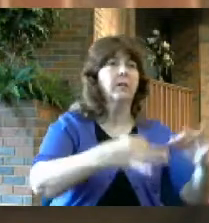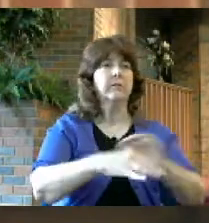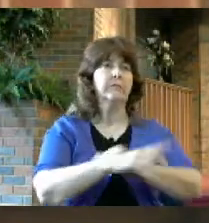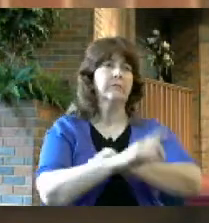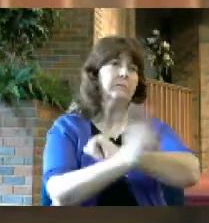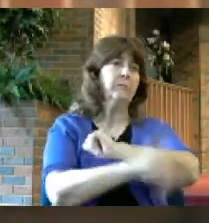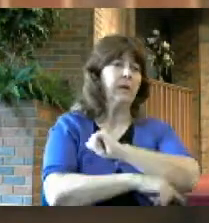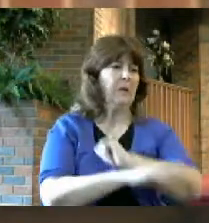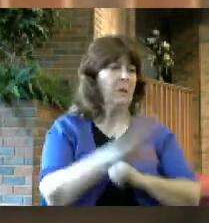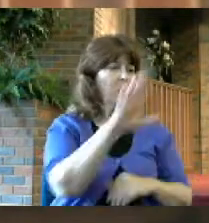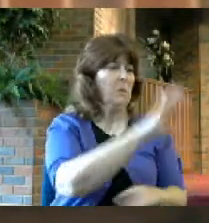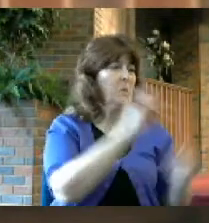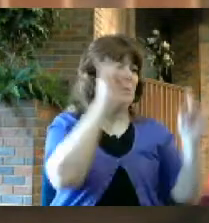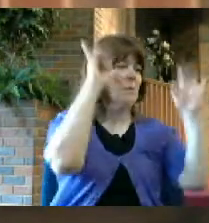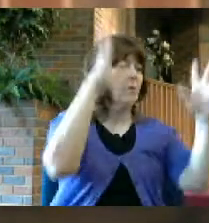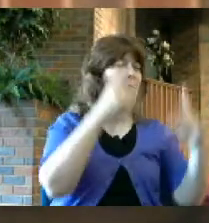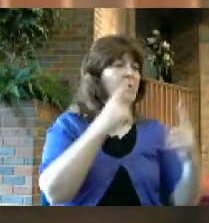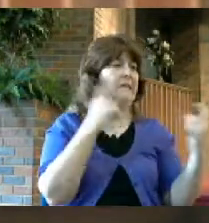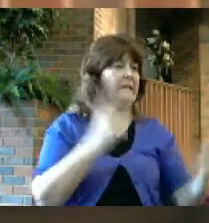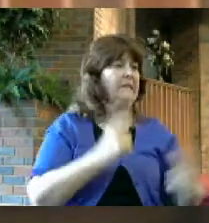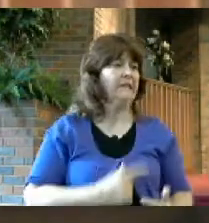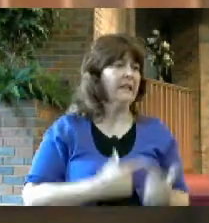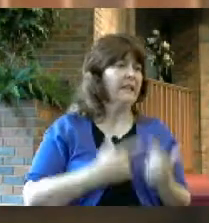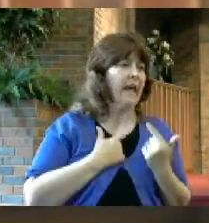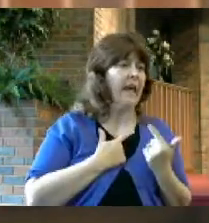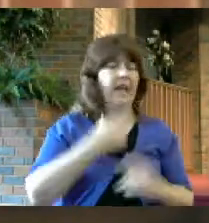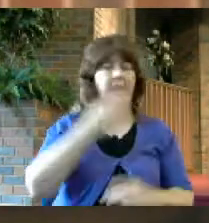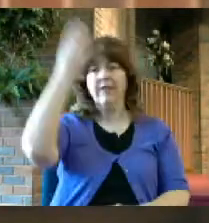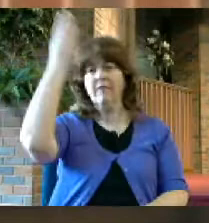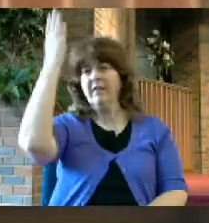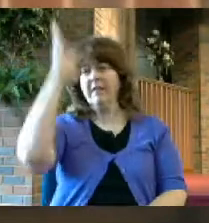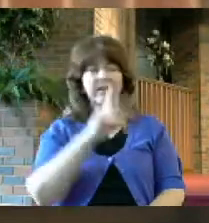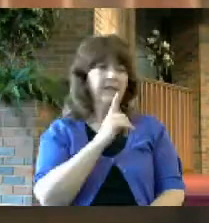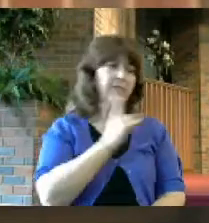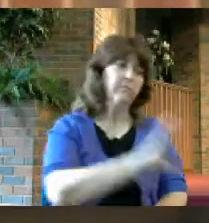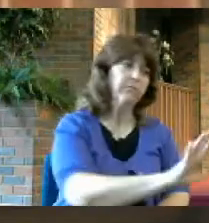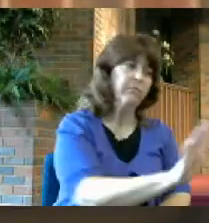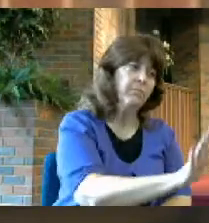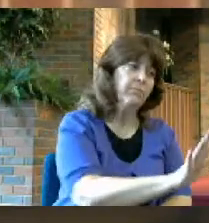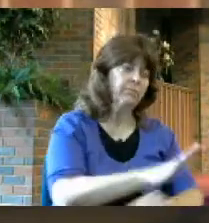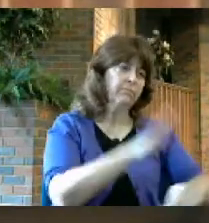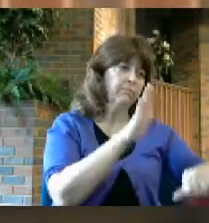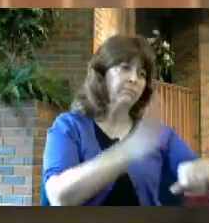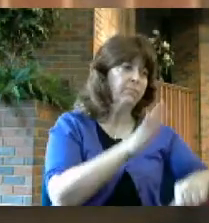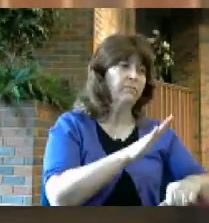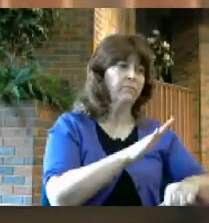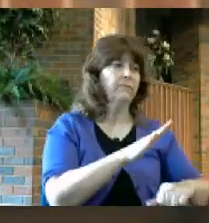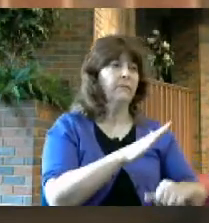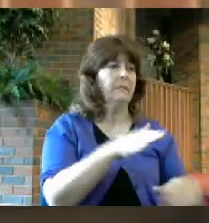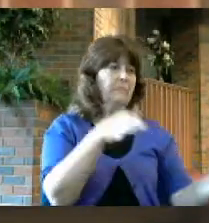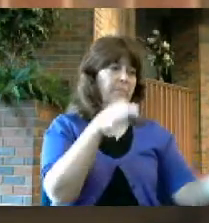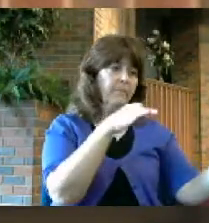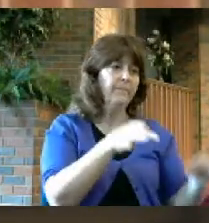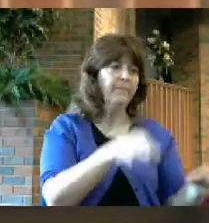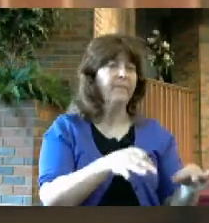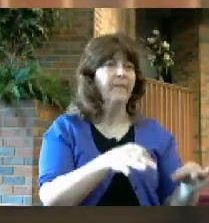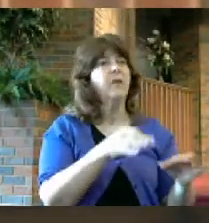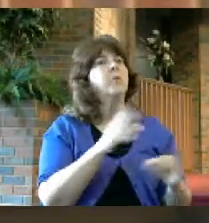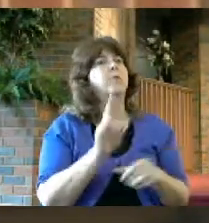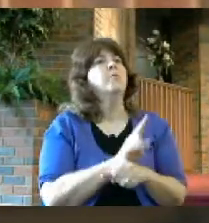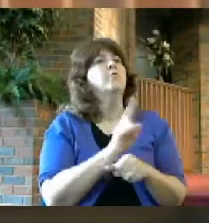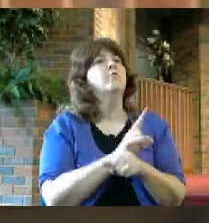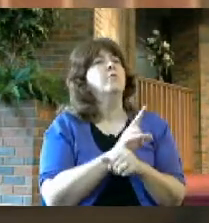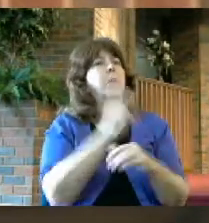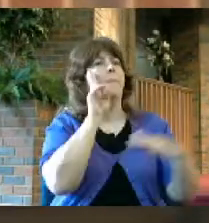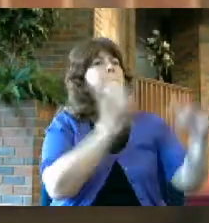would call them to reckoning by the testimony of the prophets. Jesus says concerning